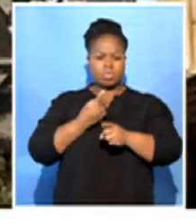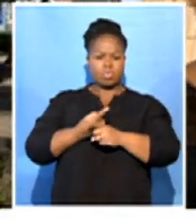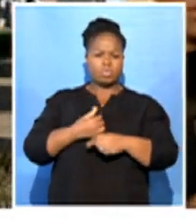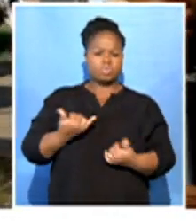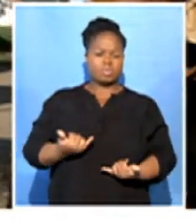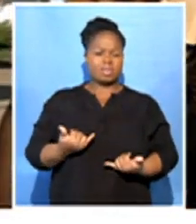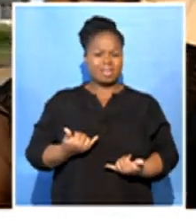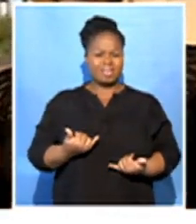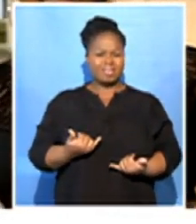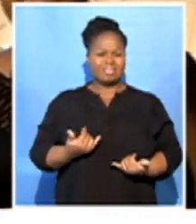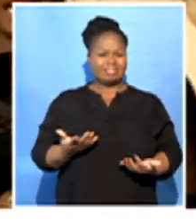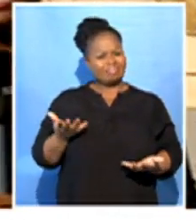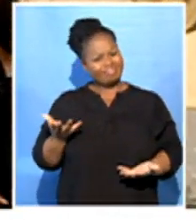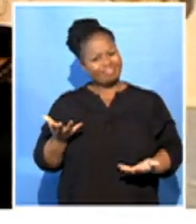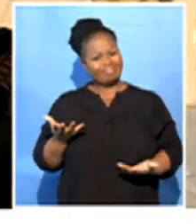off